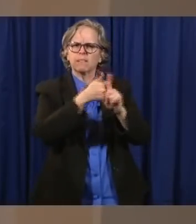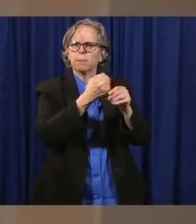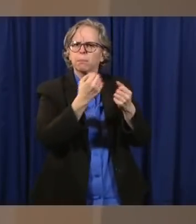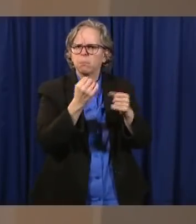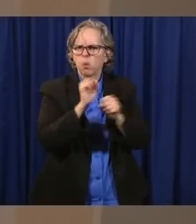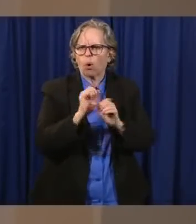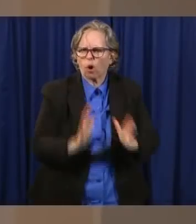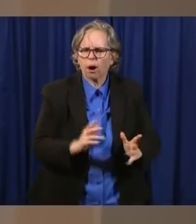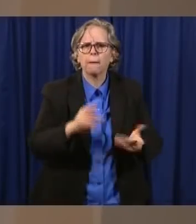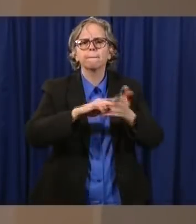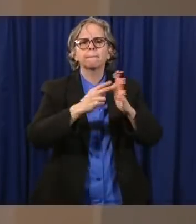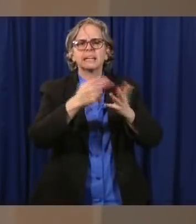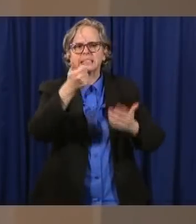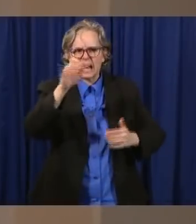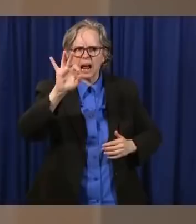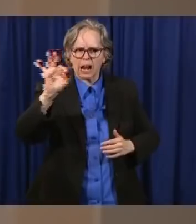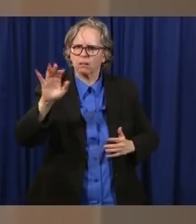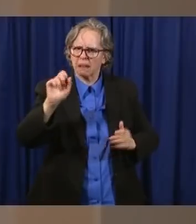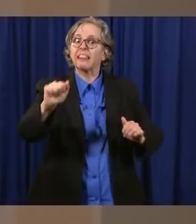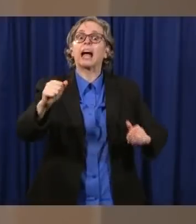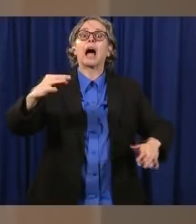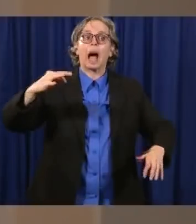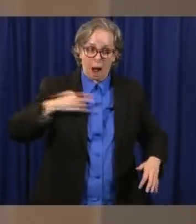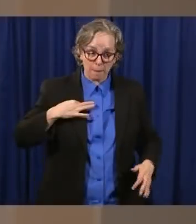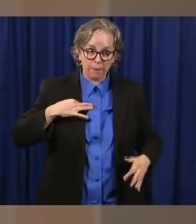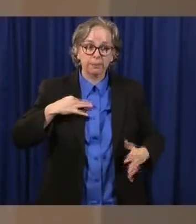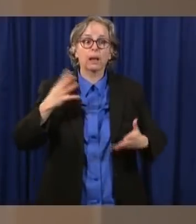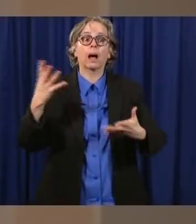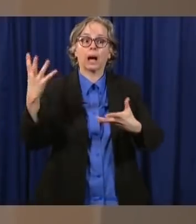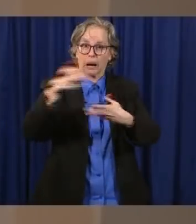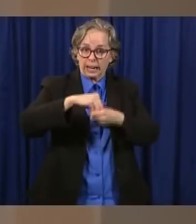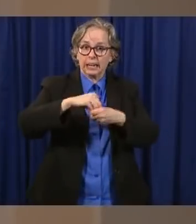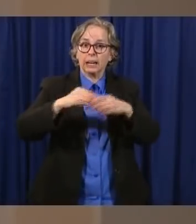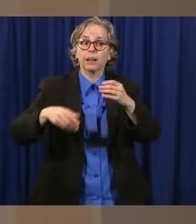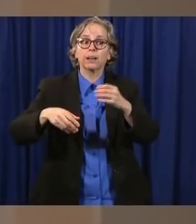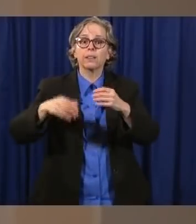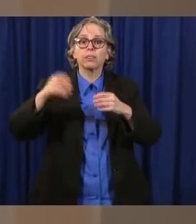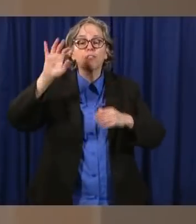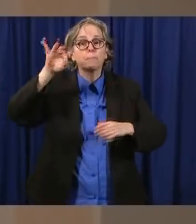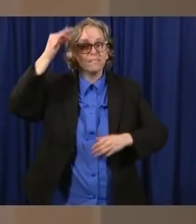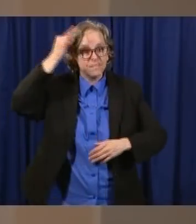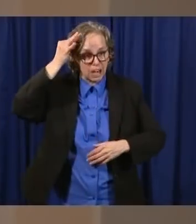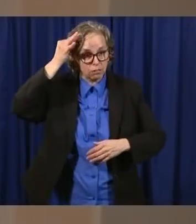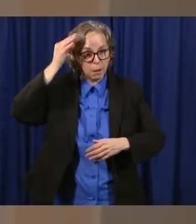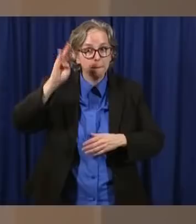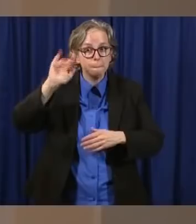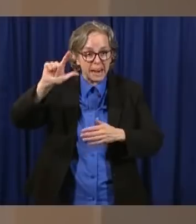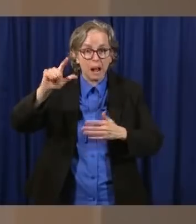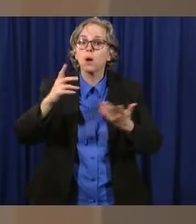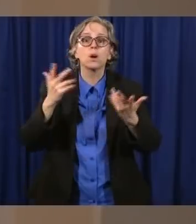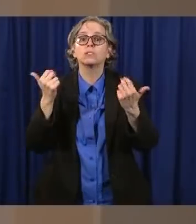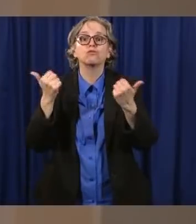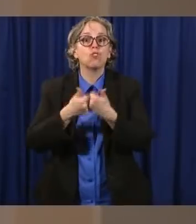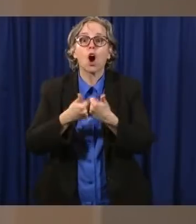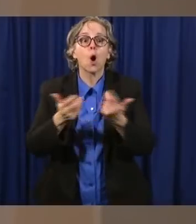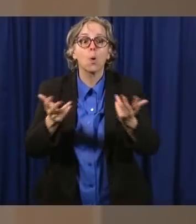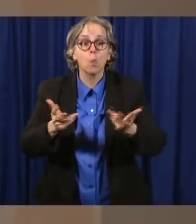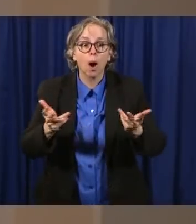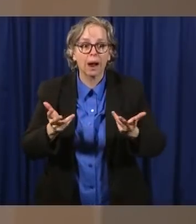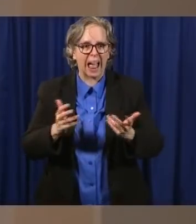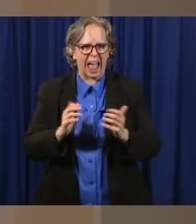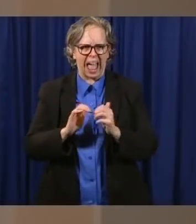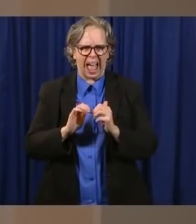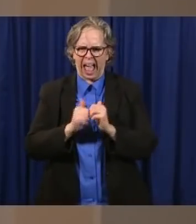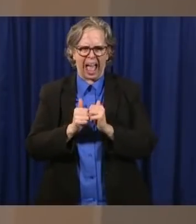appropriation in the federal bill to help support them. The challenge is that there was no system built for them to